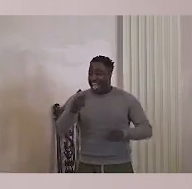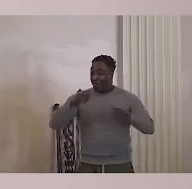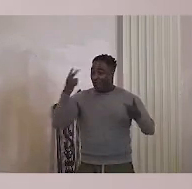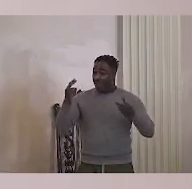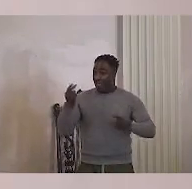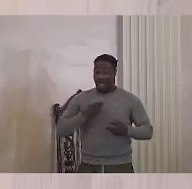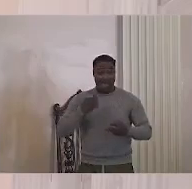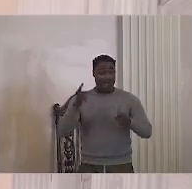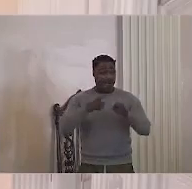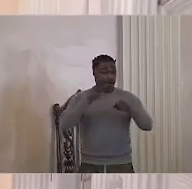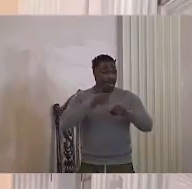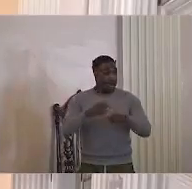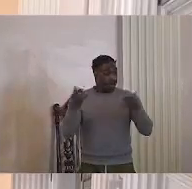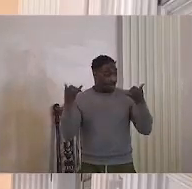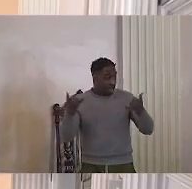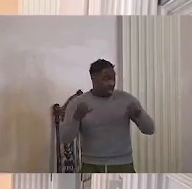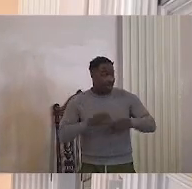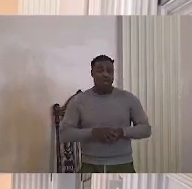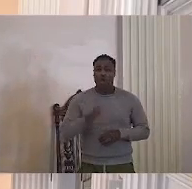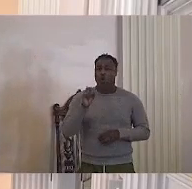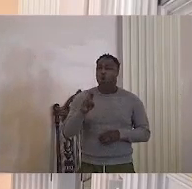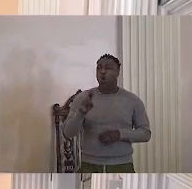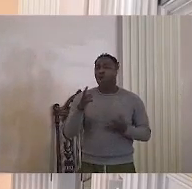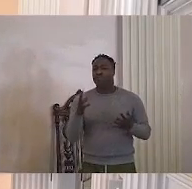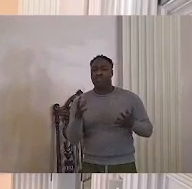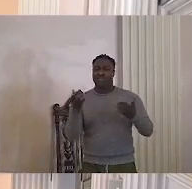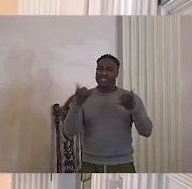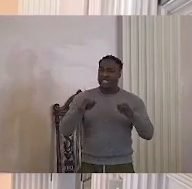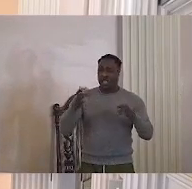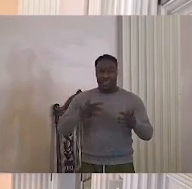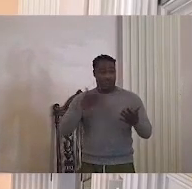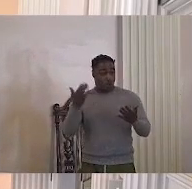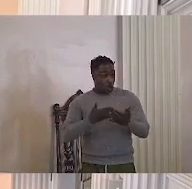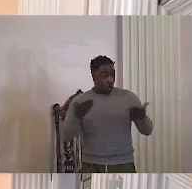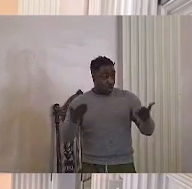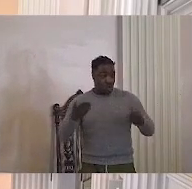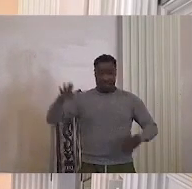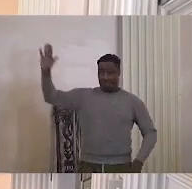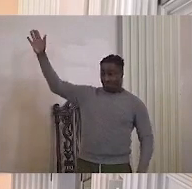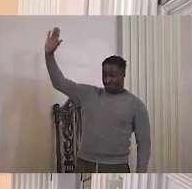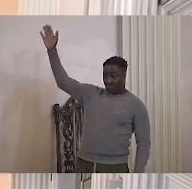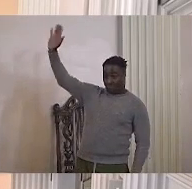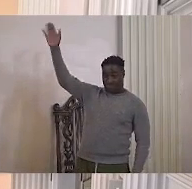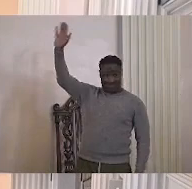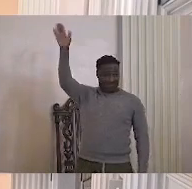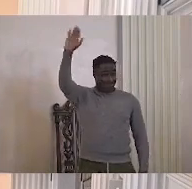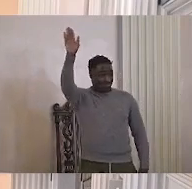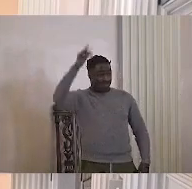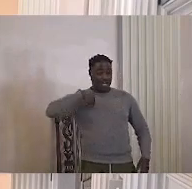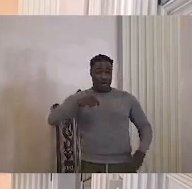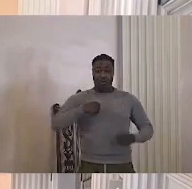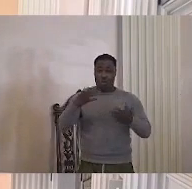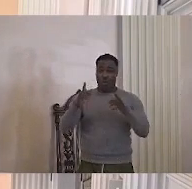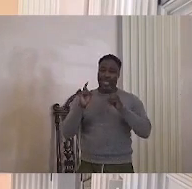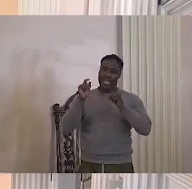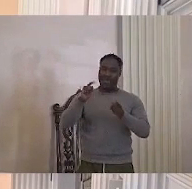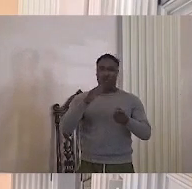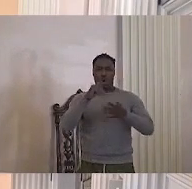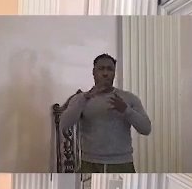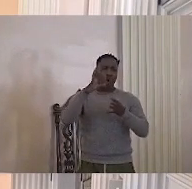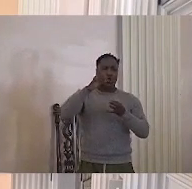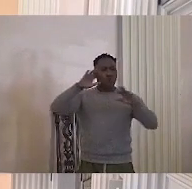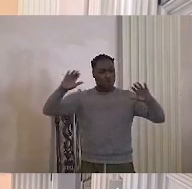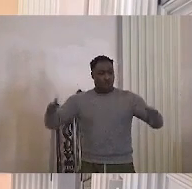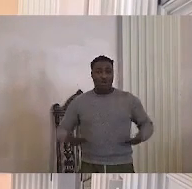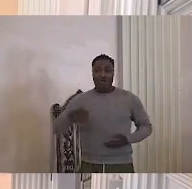visiting us for the first time or still feel new here, please raise your hand so that we can give you an All Souls welcome.